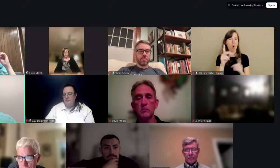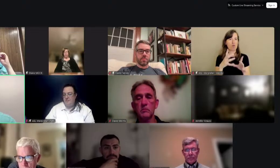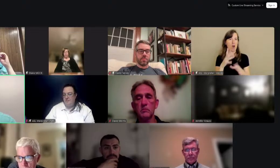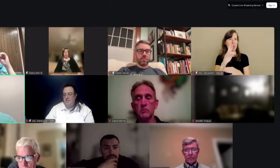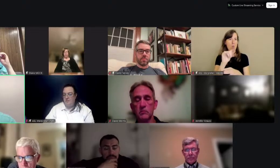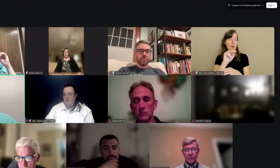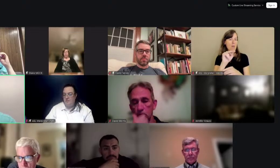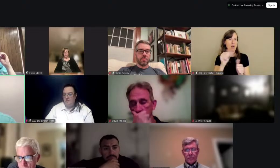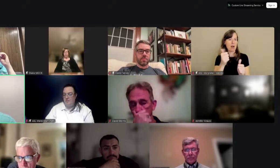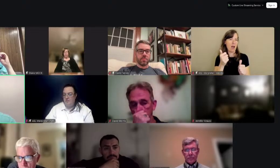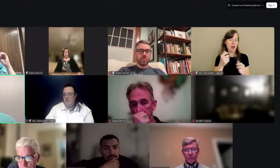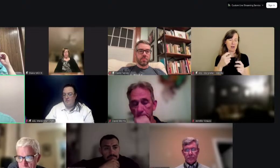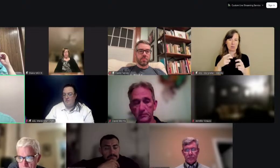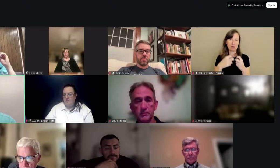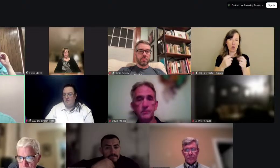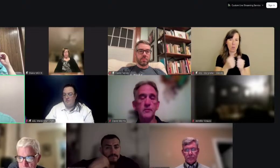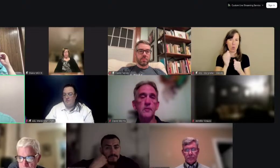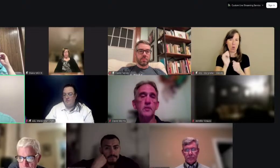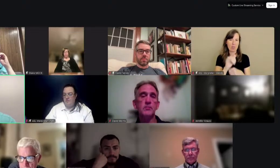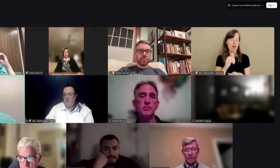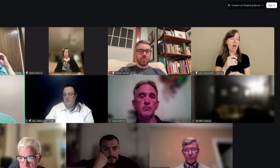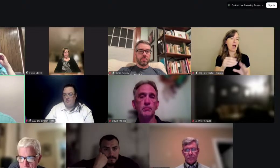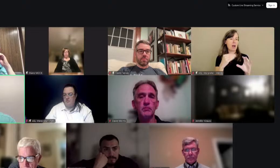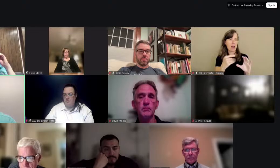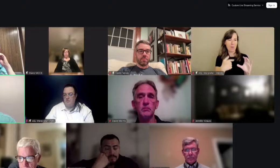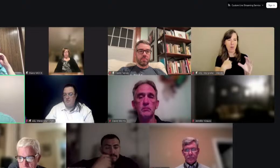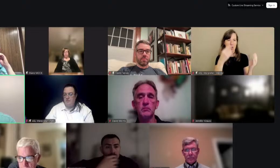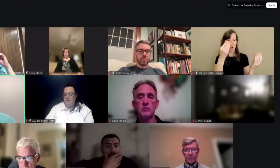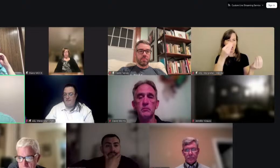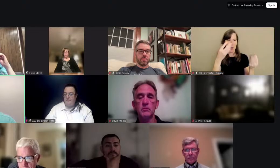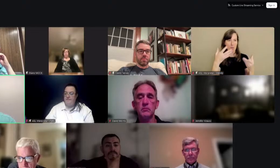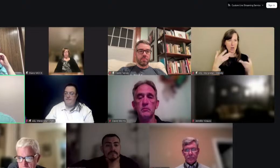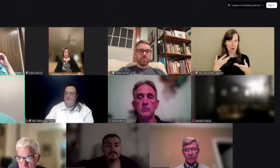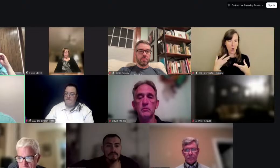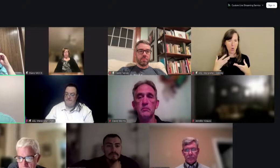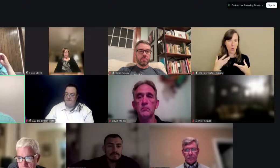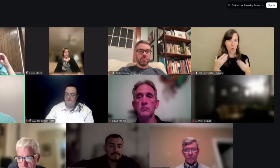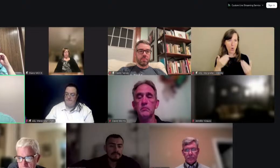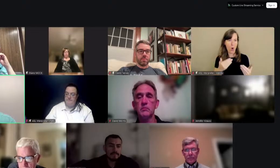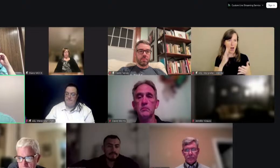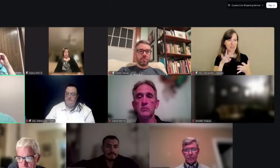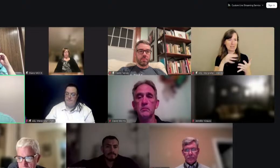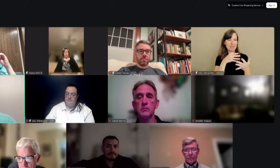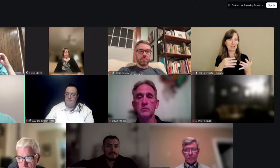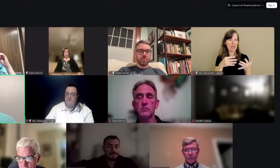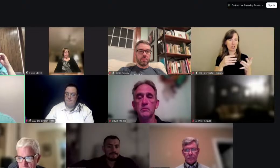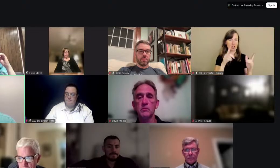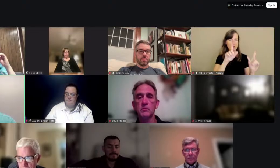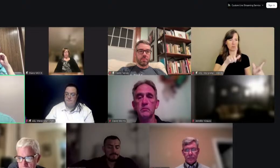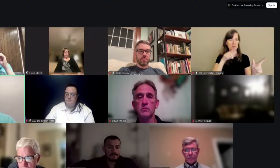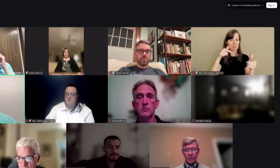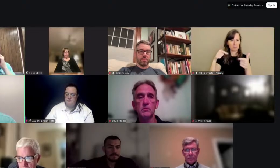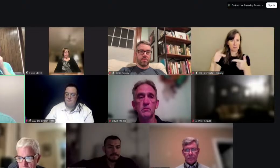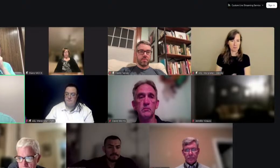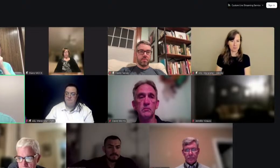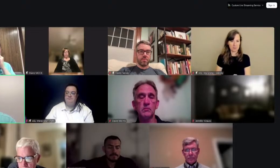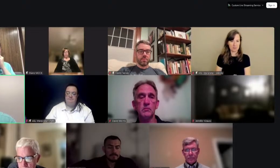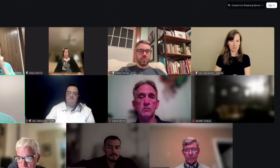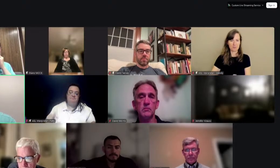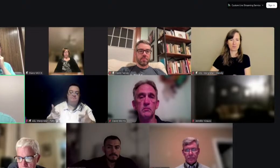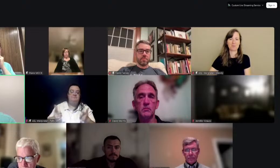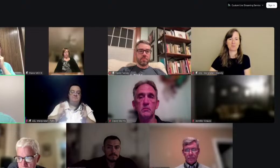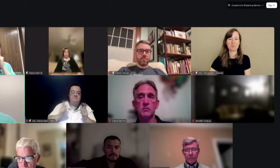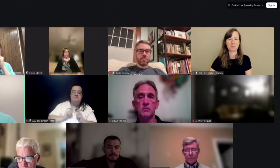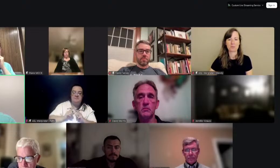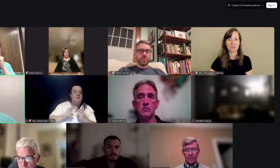And, just please email me, let me know. We'll go ahead and get something scheduled. But